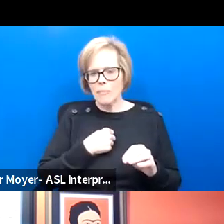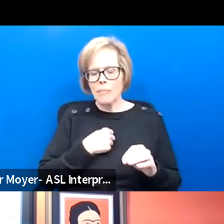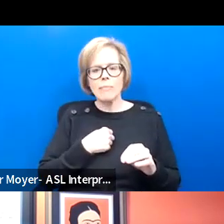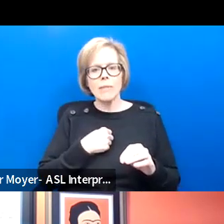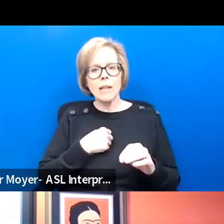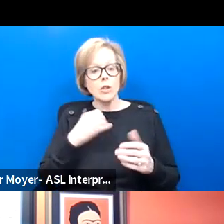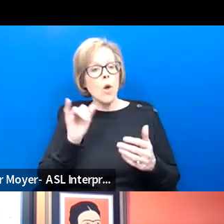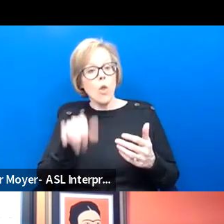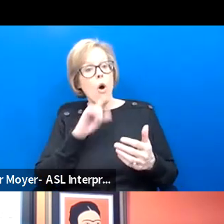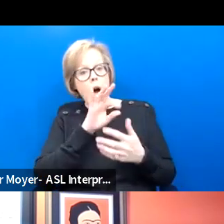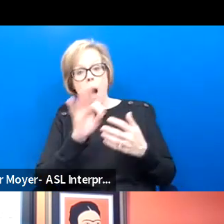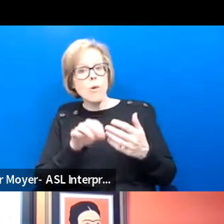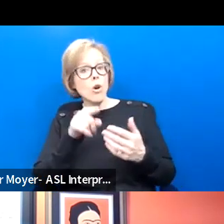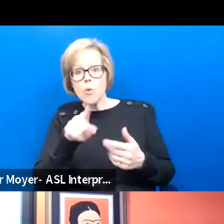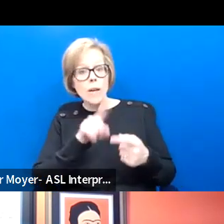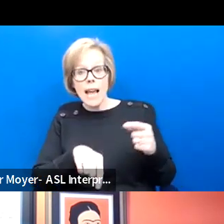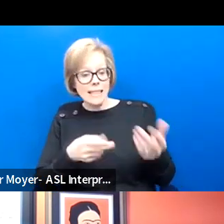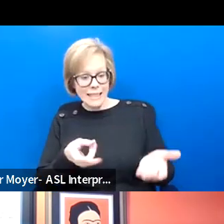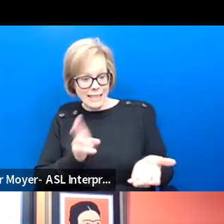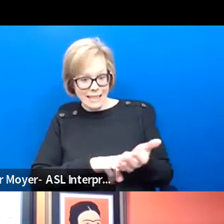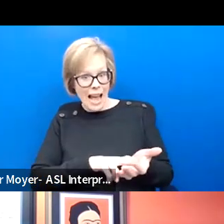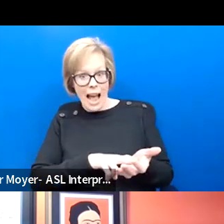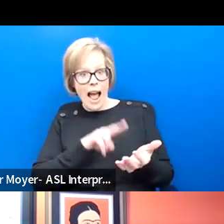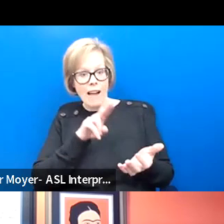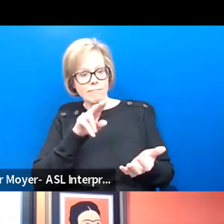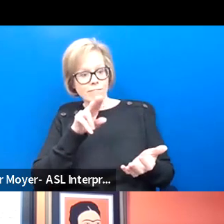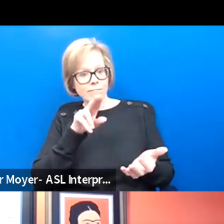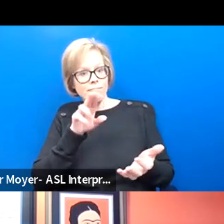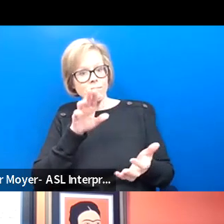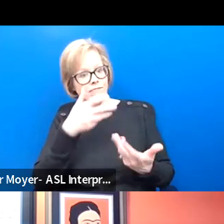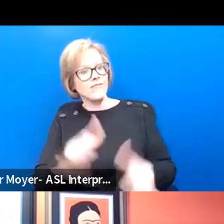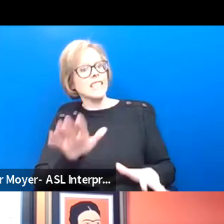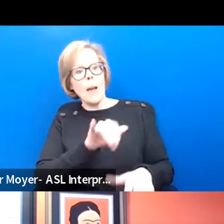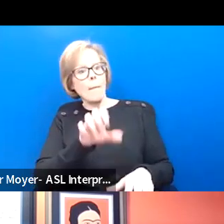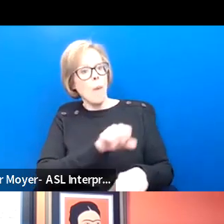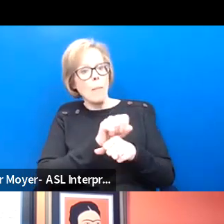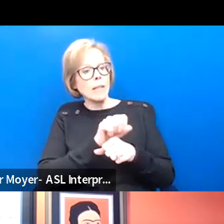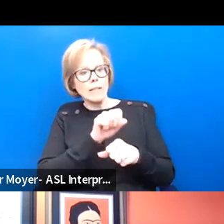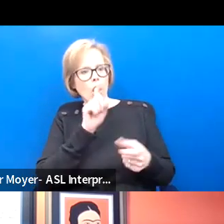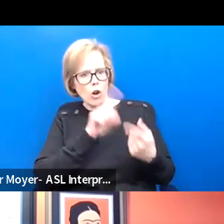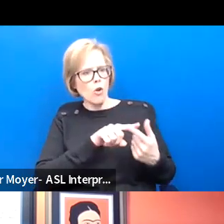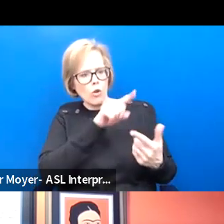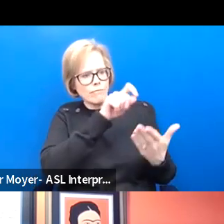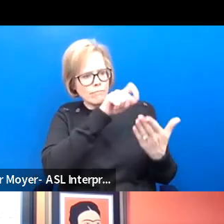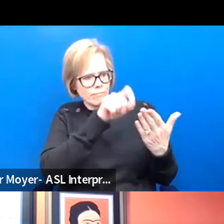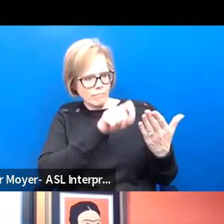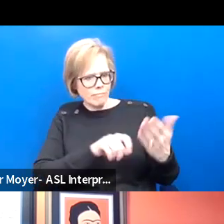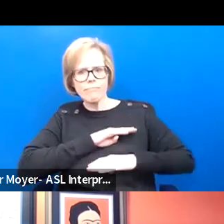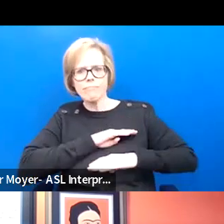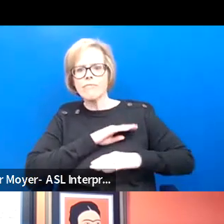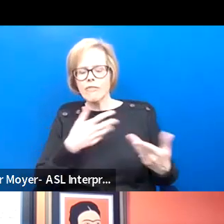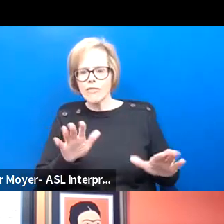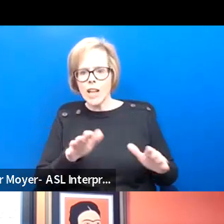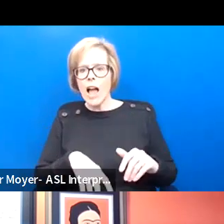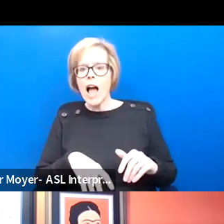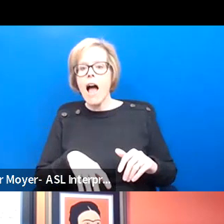those are options that you cannot sign the visit until you've checked those things off. And they made it even, I would say, even more of a big deal